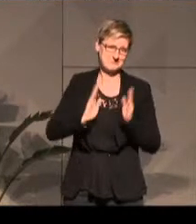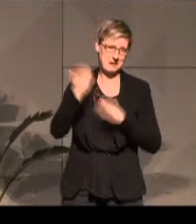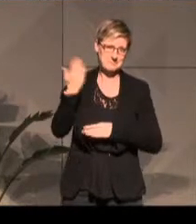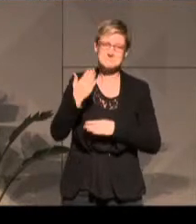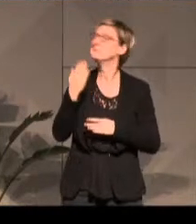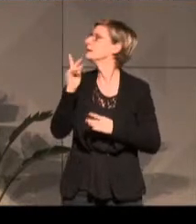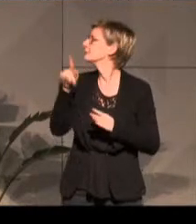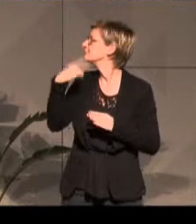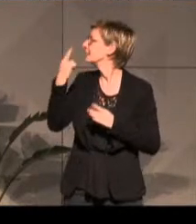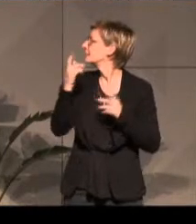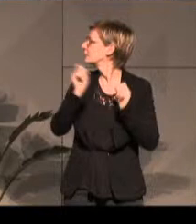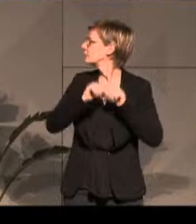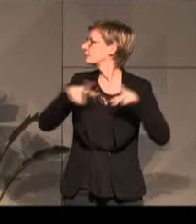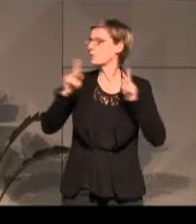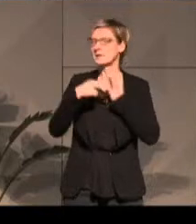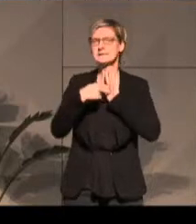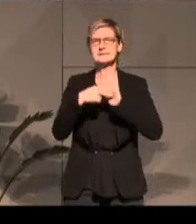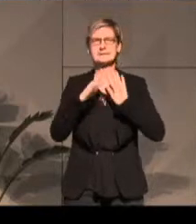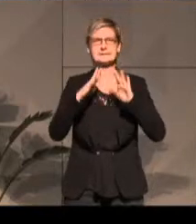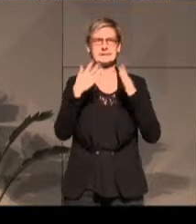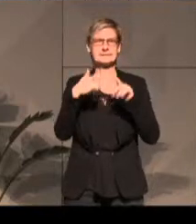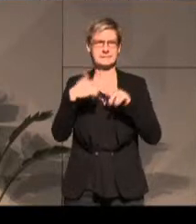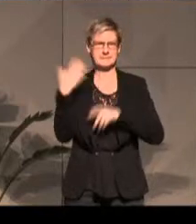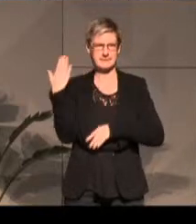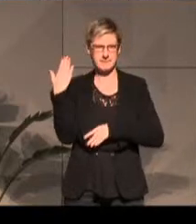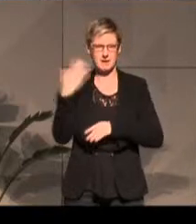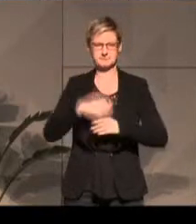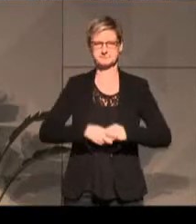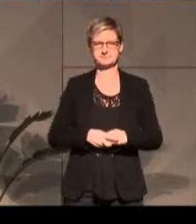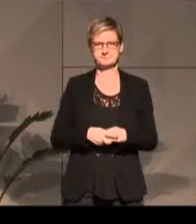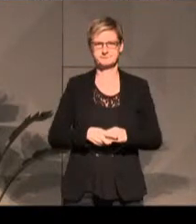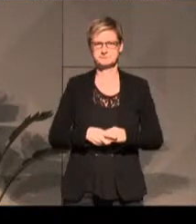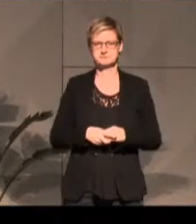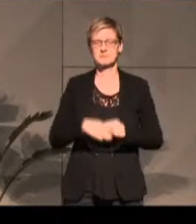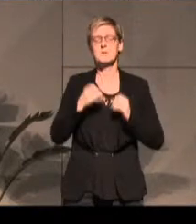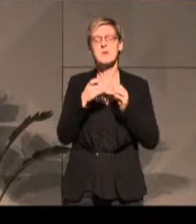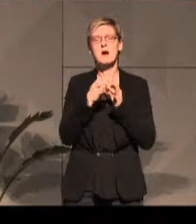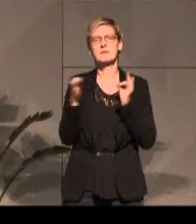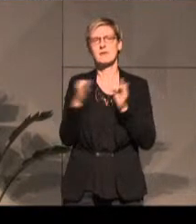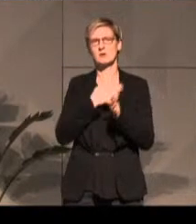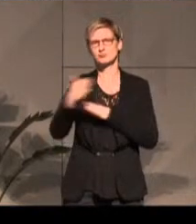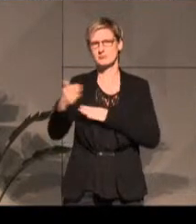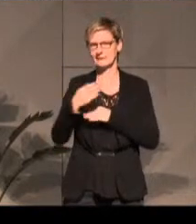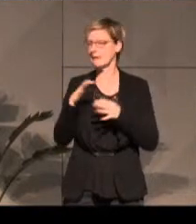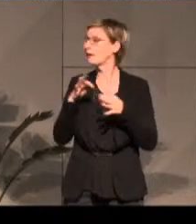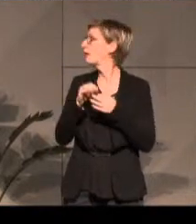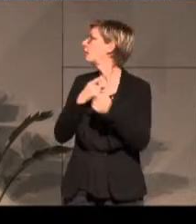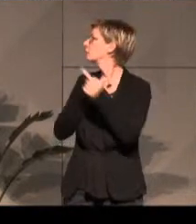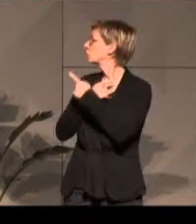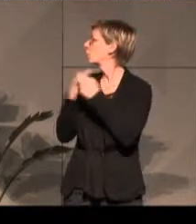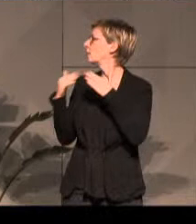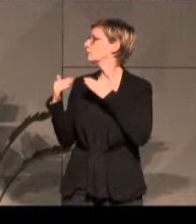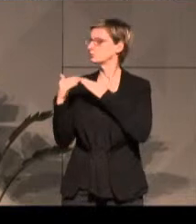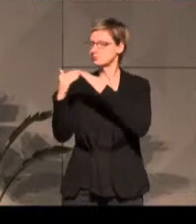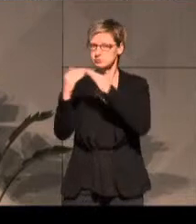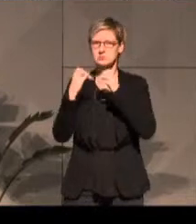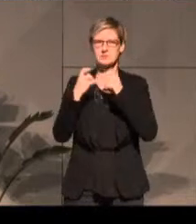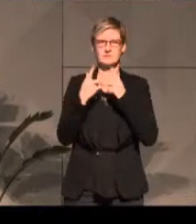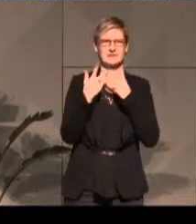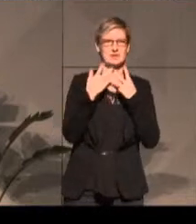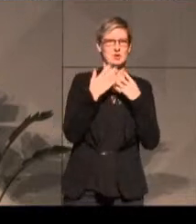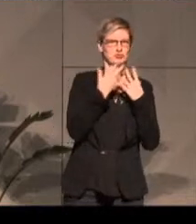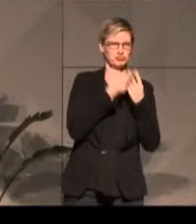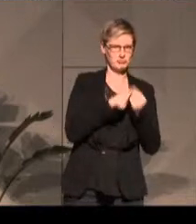camp. And we did so very successfully. This is the 10th of September. A few days